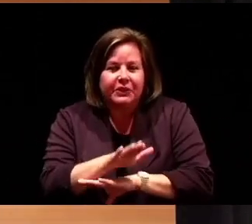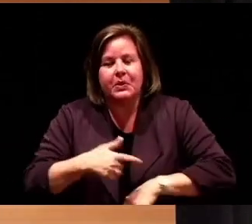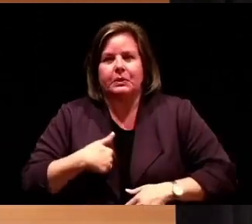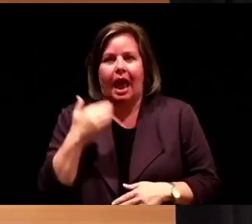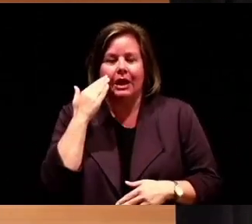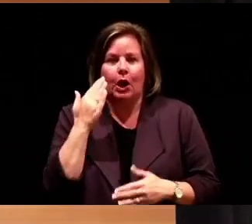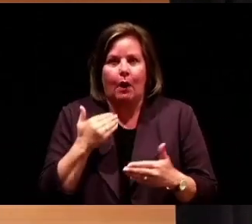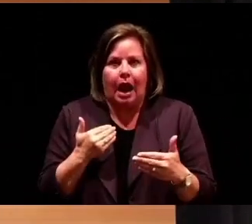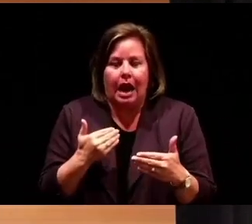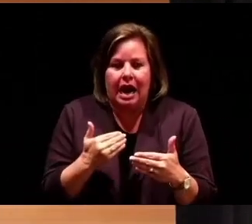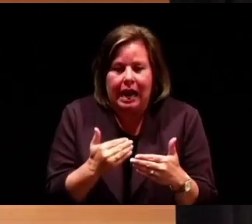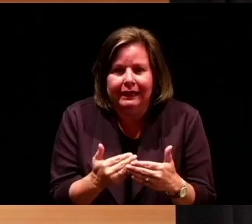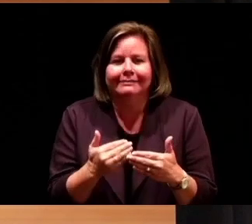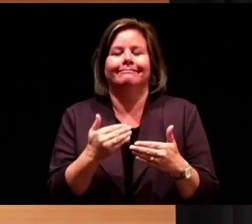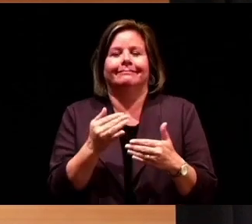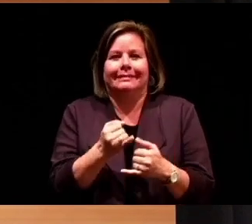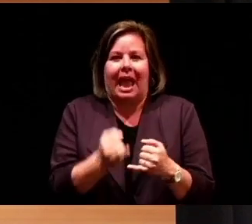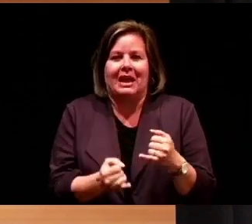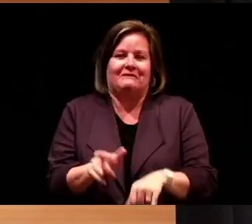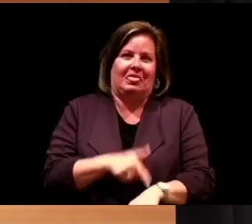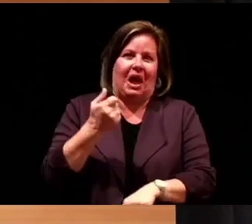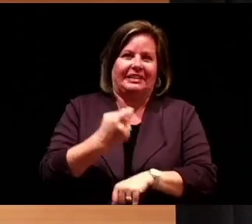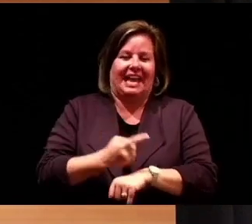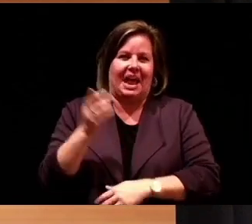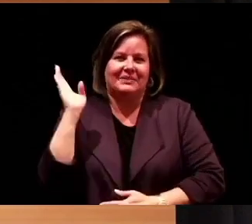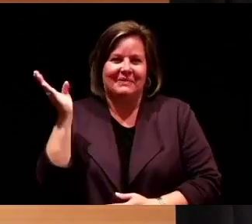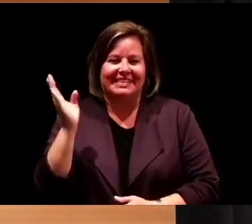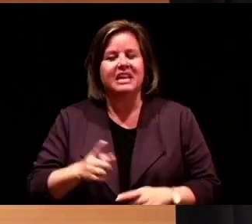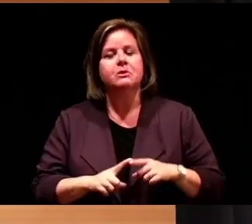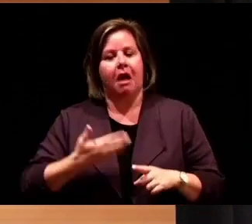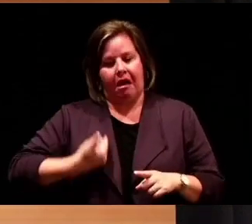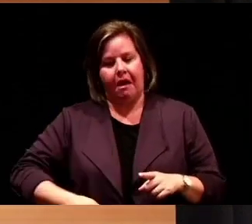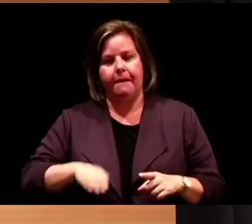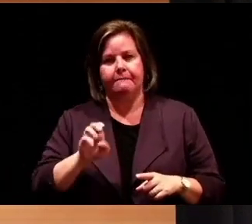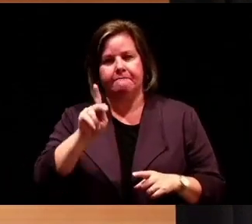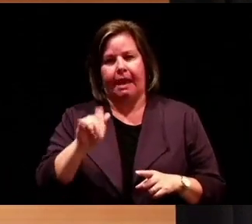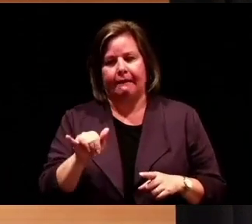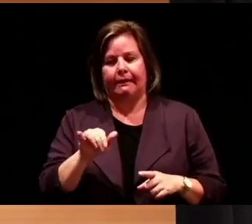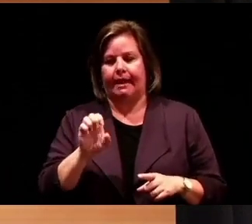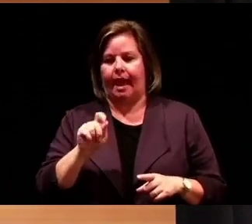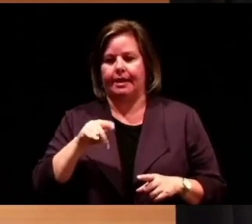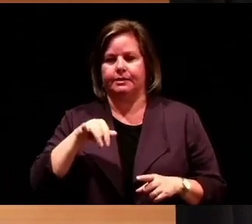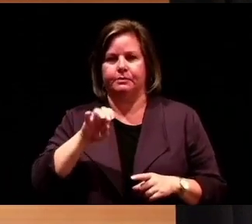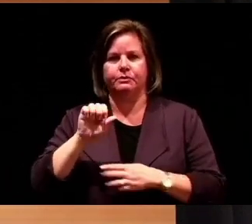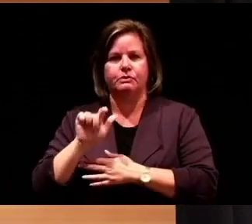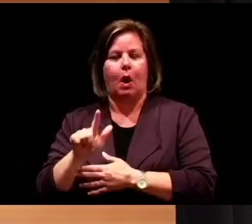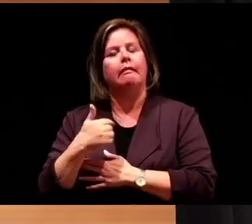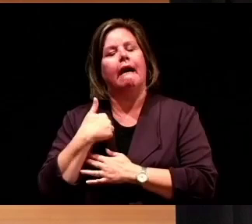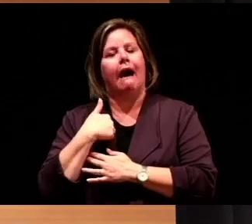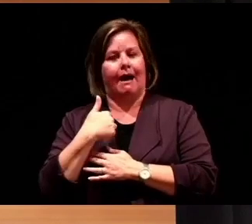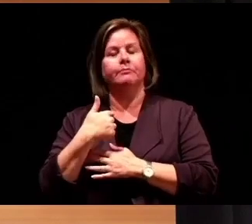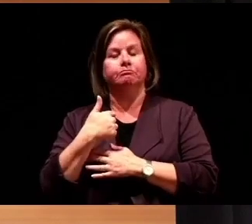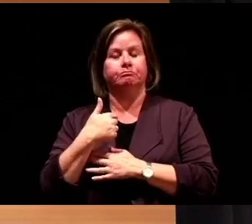got a lot of really good information for you. We're not going to have time to get to Q&A, obviously. So, in the Hoover app, all of these slides